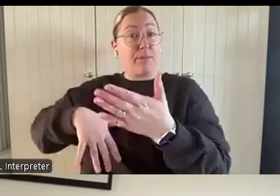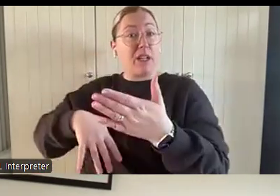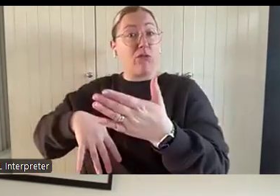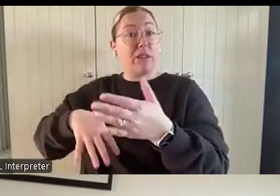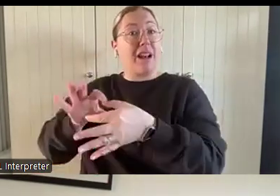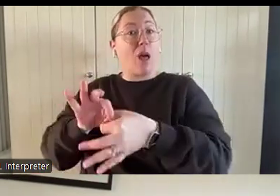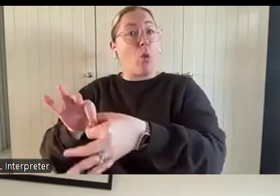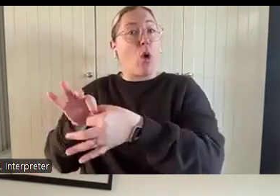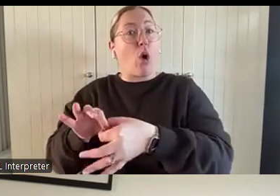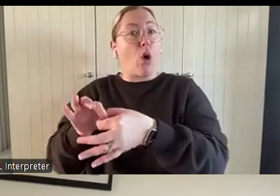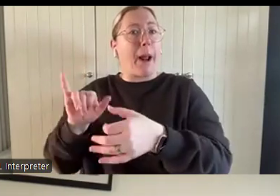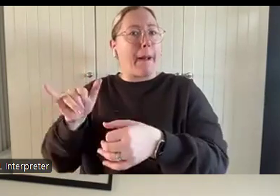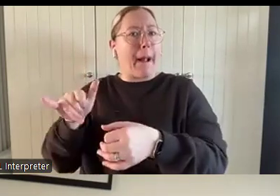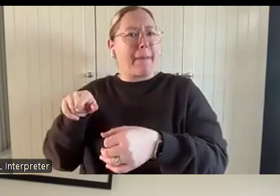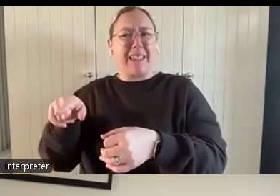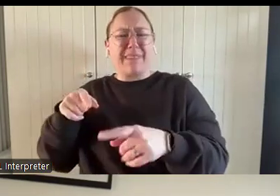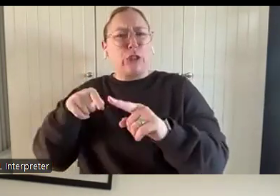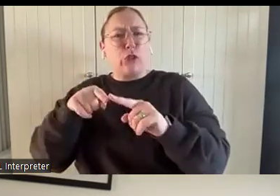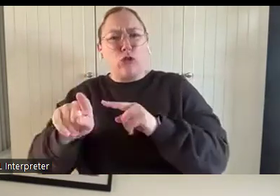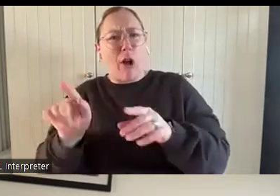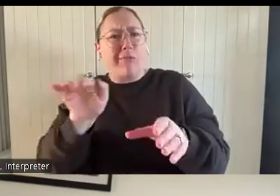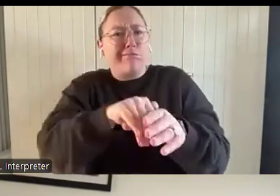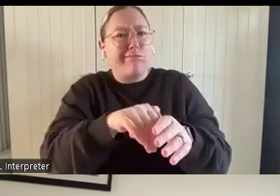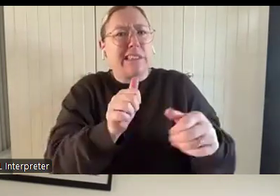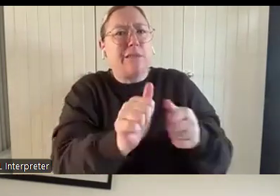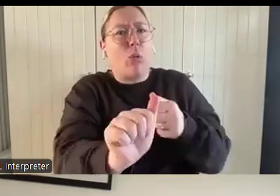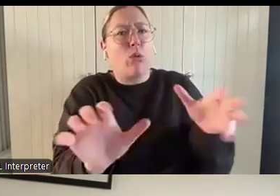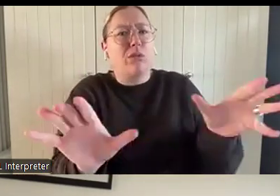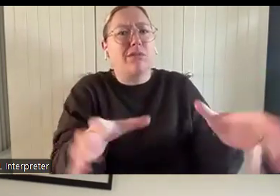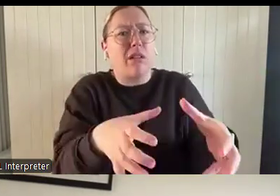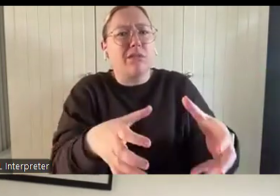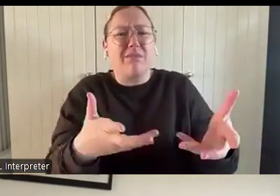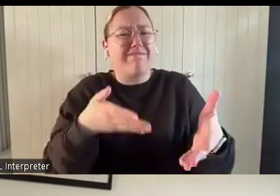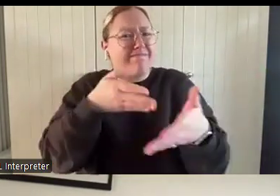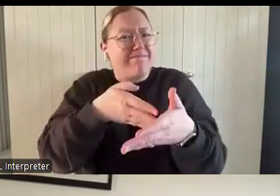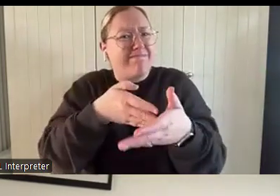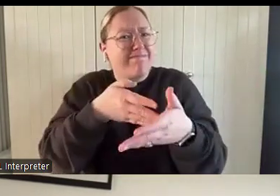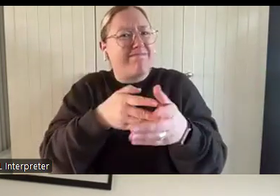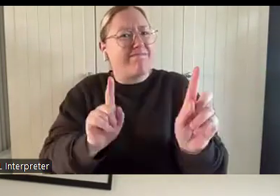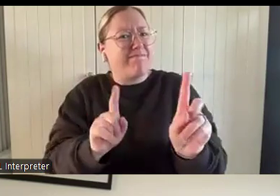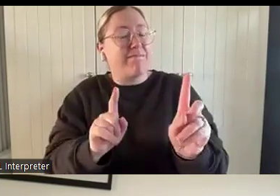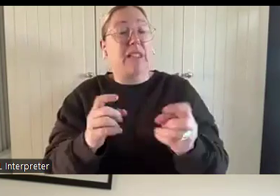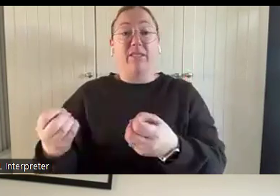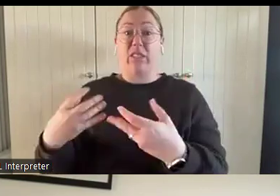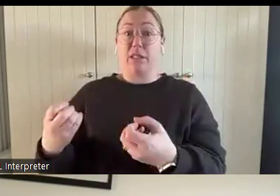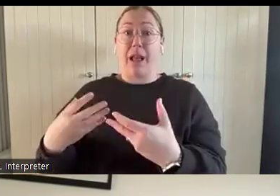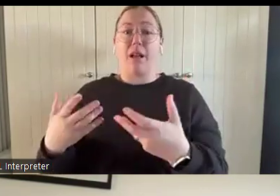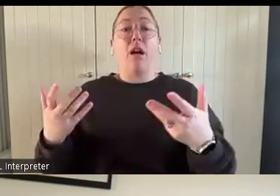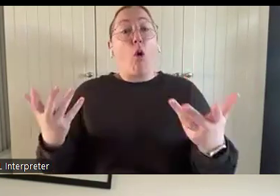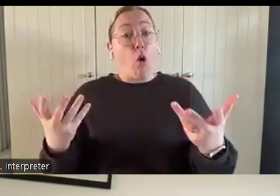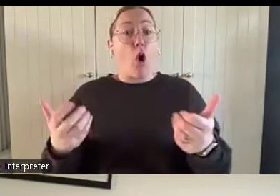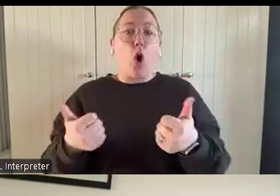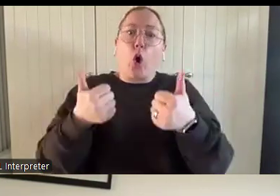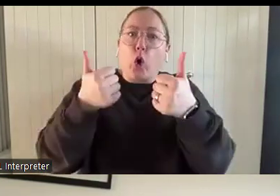disabled person trying to get into the sector, but also what barriers and challenges or good practice our strategic partner